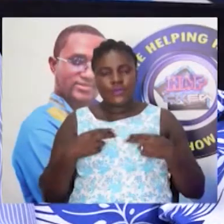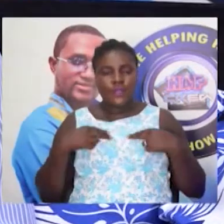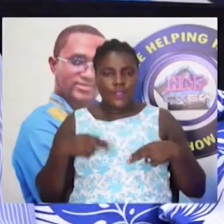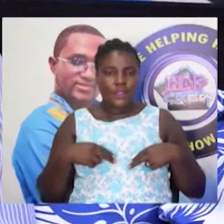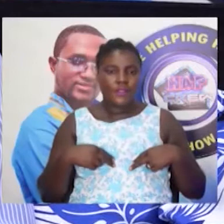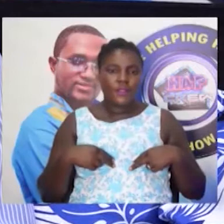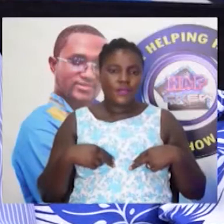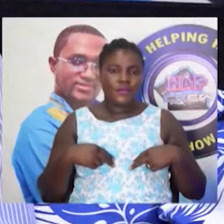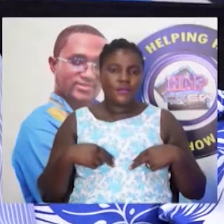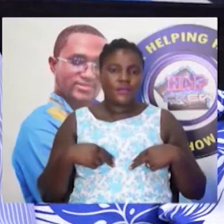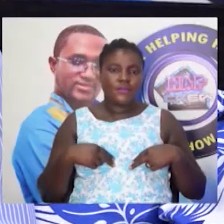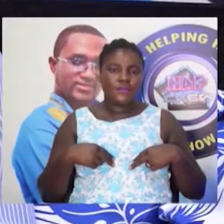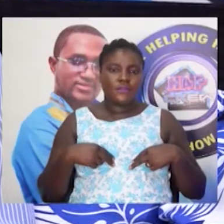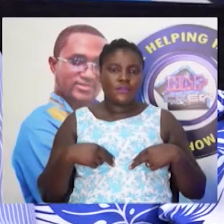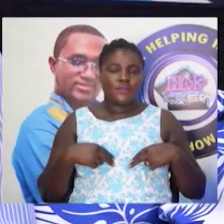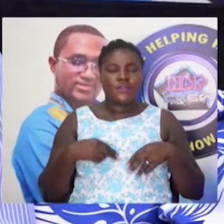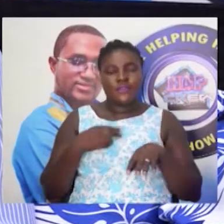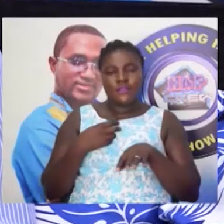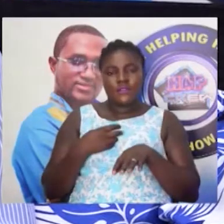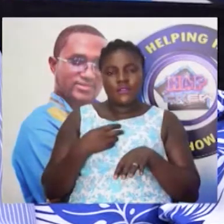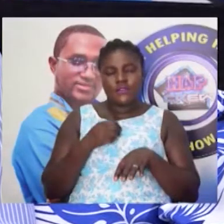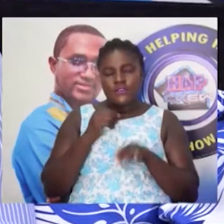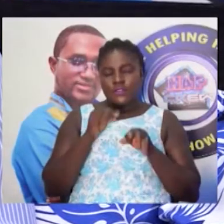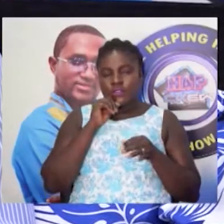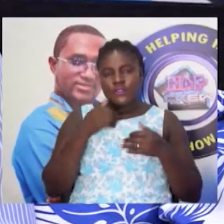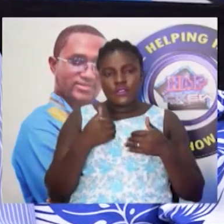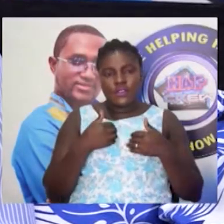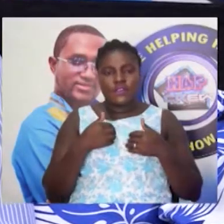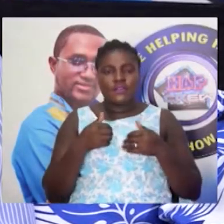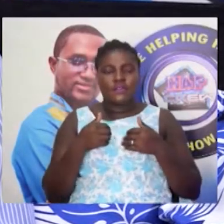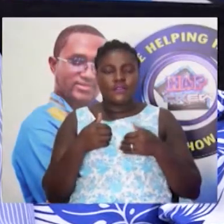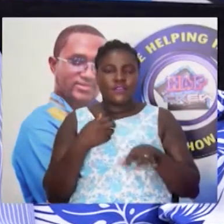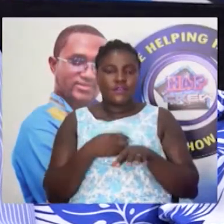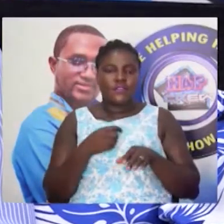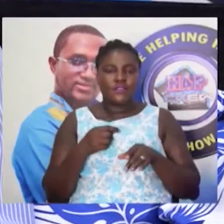help, it's easy to go on. Mm. If you don't have, it's difficult to go on.